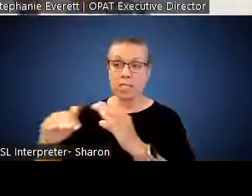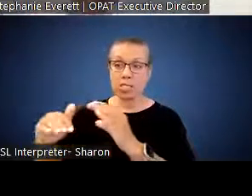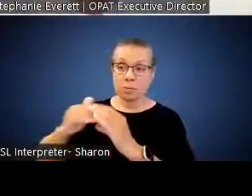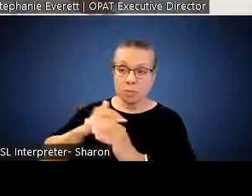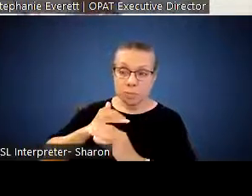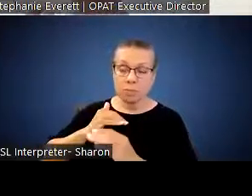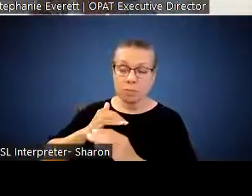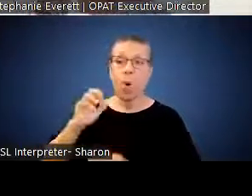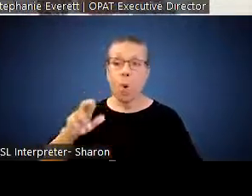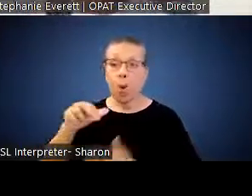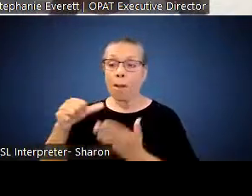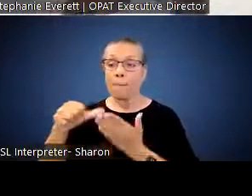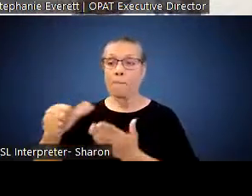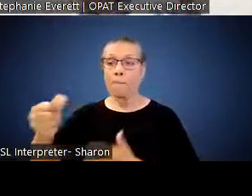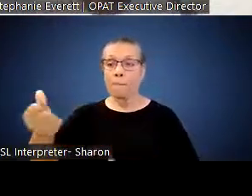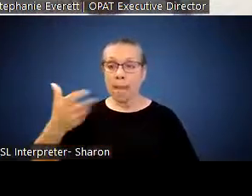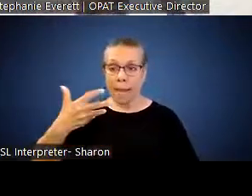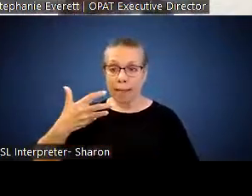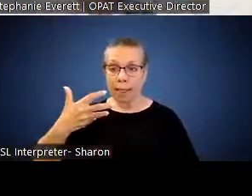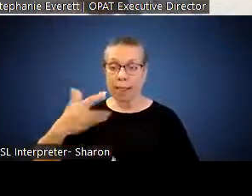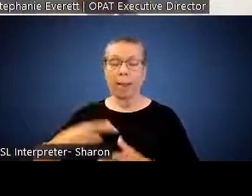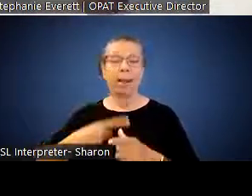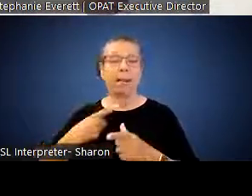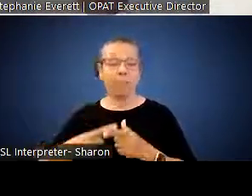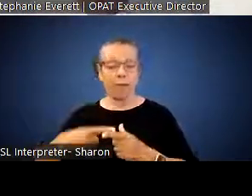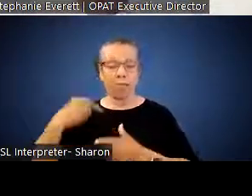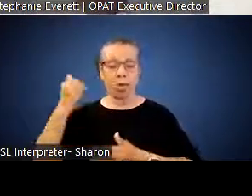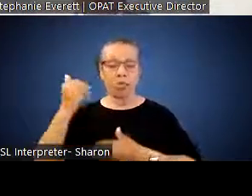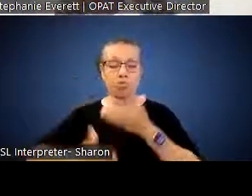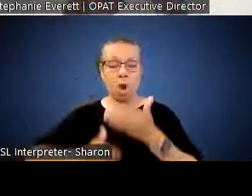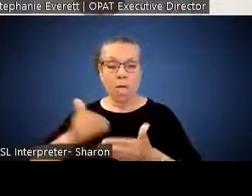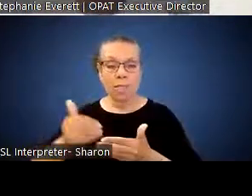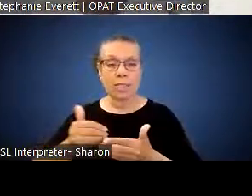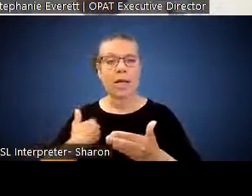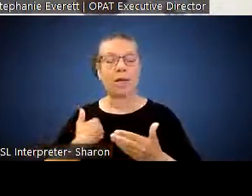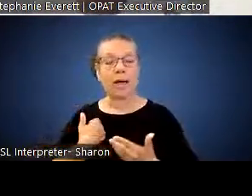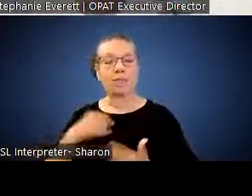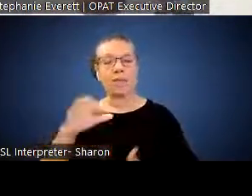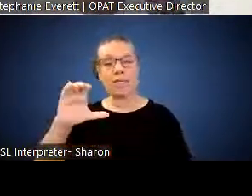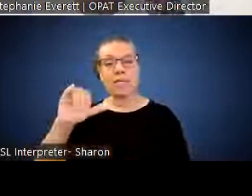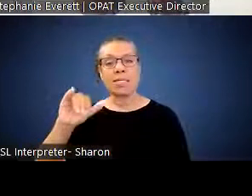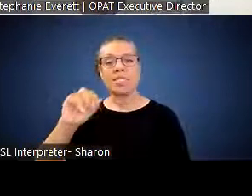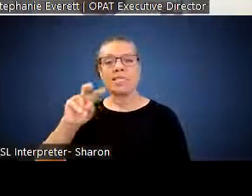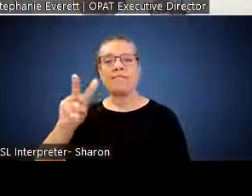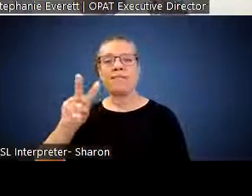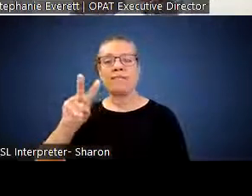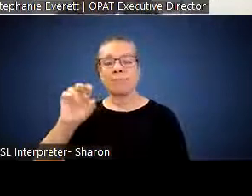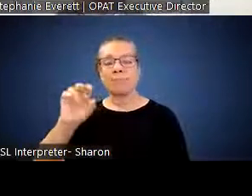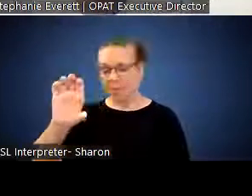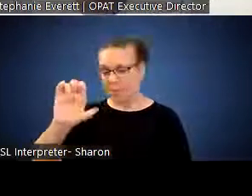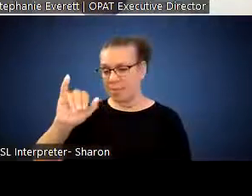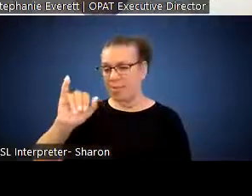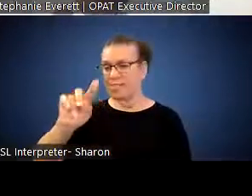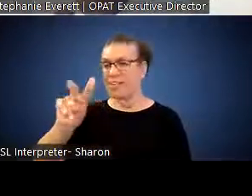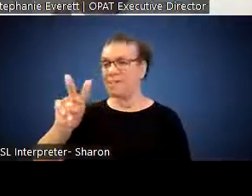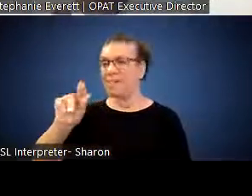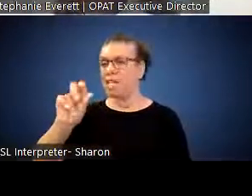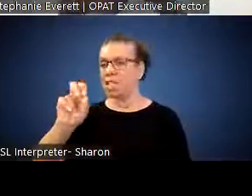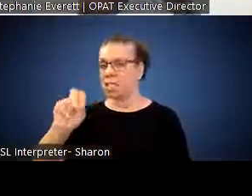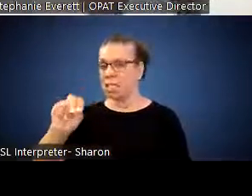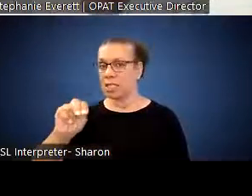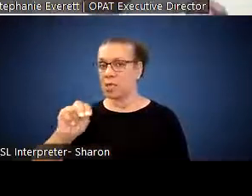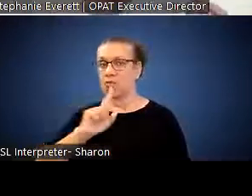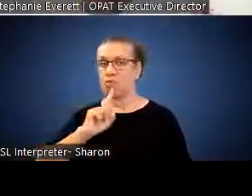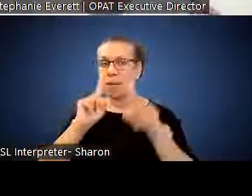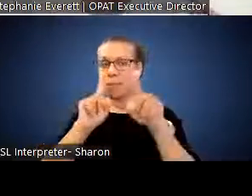that requires follow-up, and the process of having a civilian review board look at every complaint, make a recommendation,